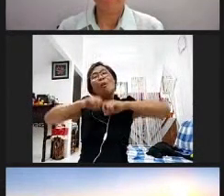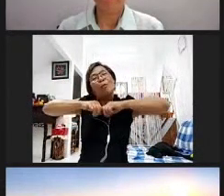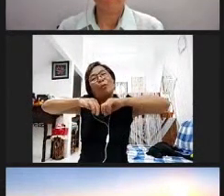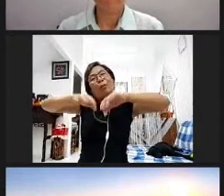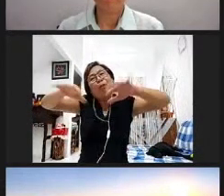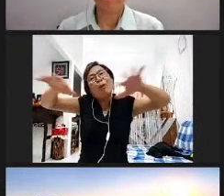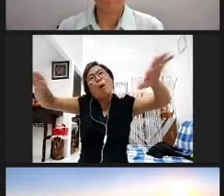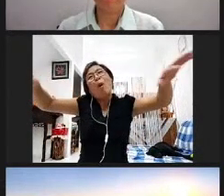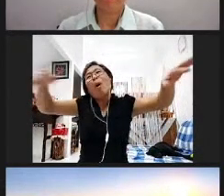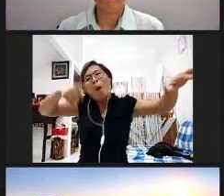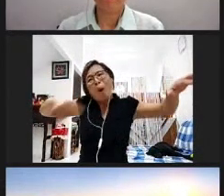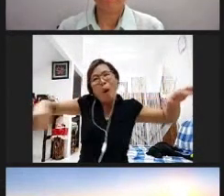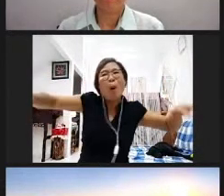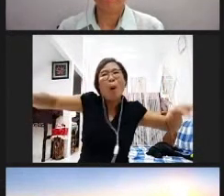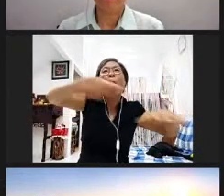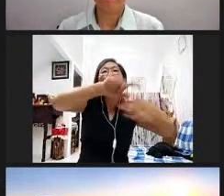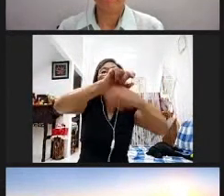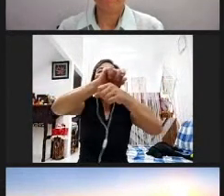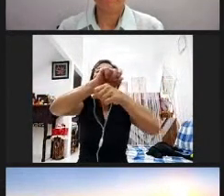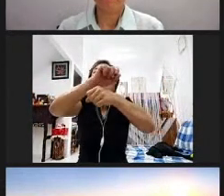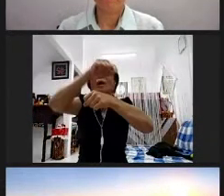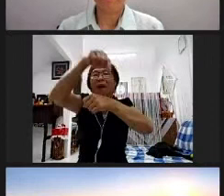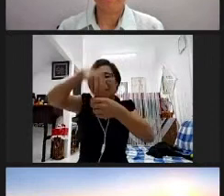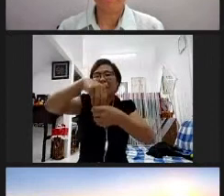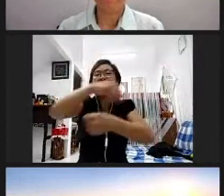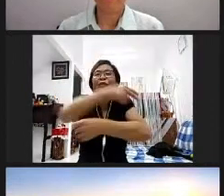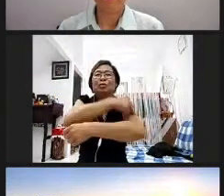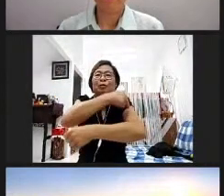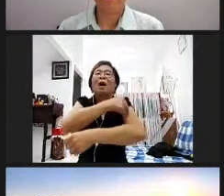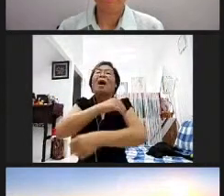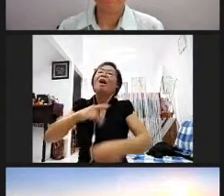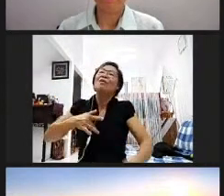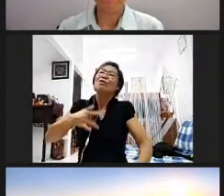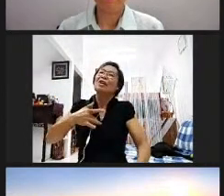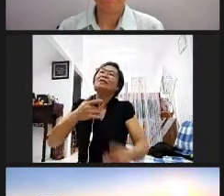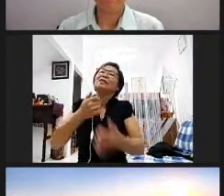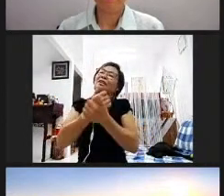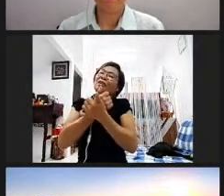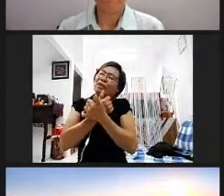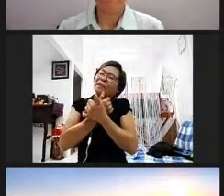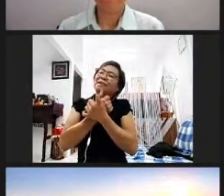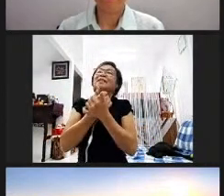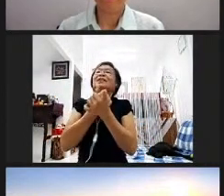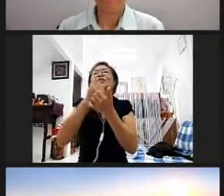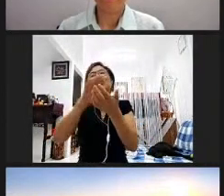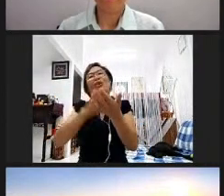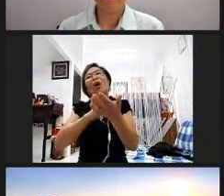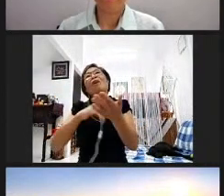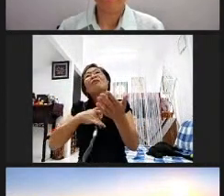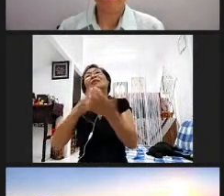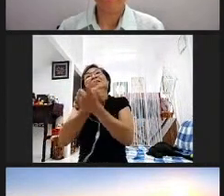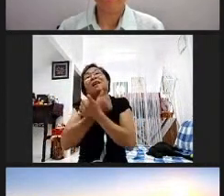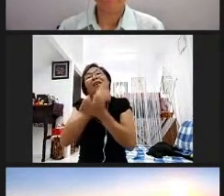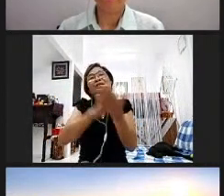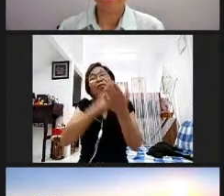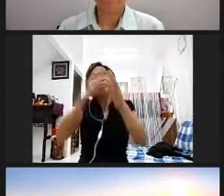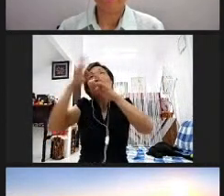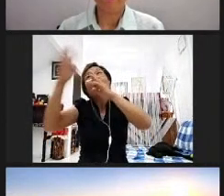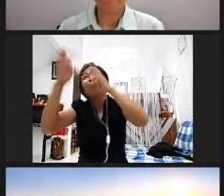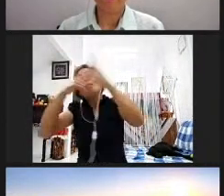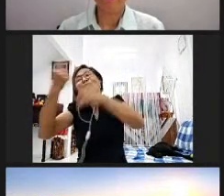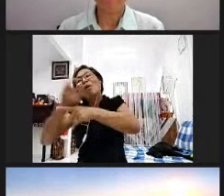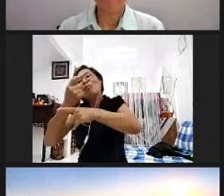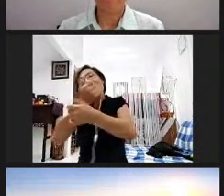hospital. I also sing a Rasa Sayang song, which I'm going to teach you later. Is a creative way of practicing